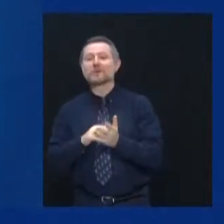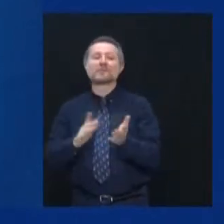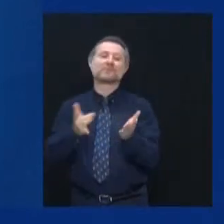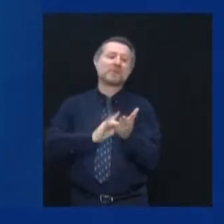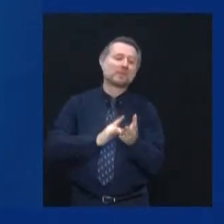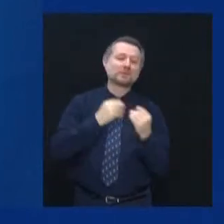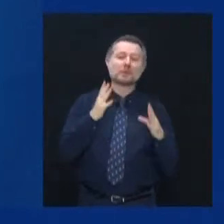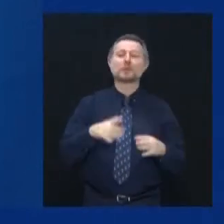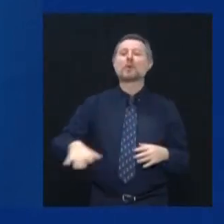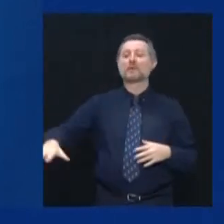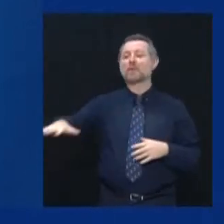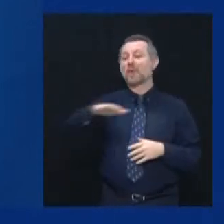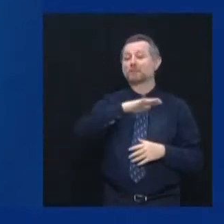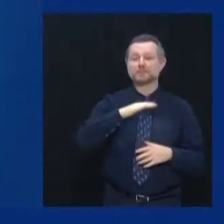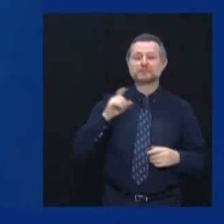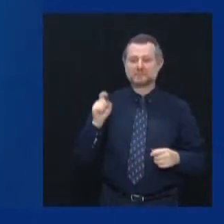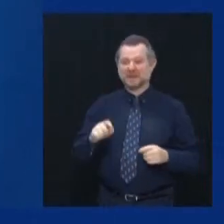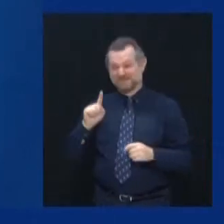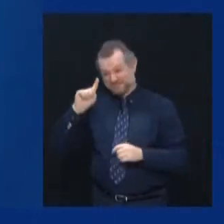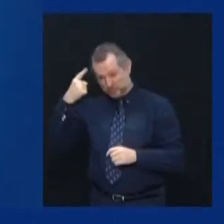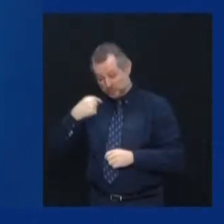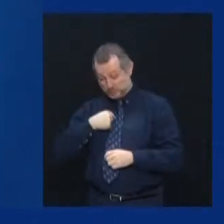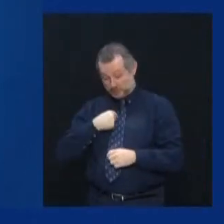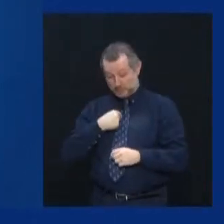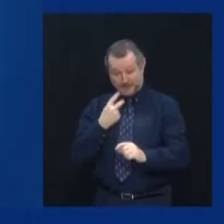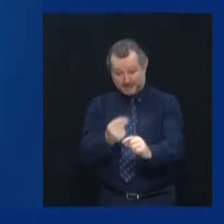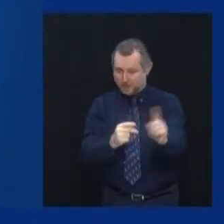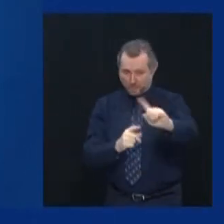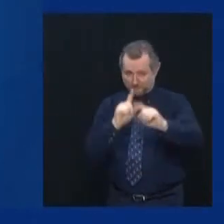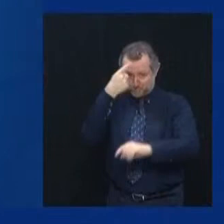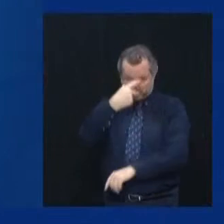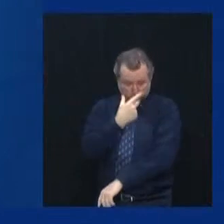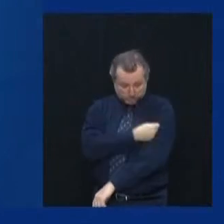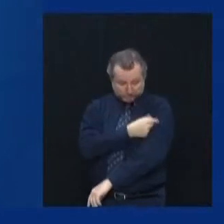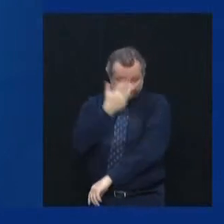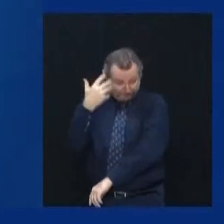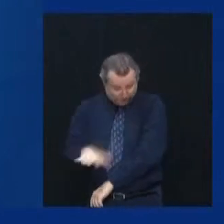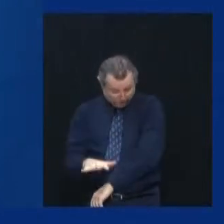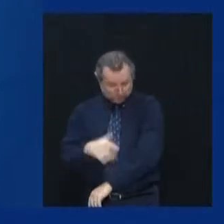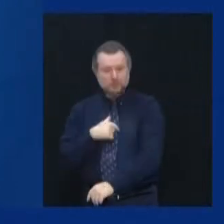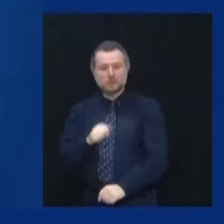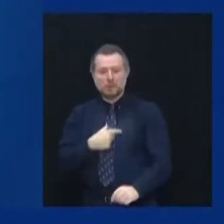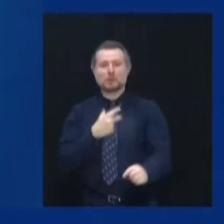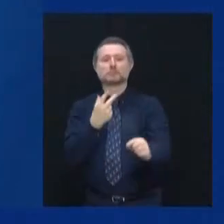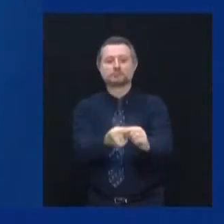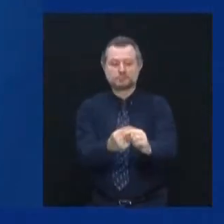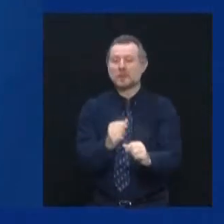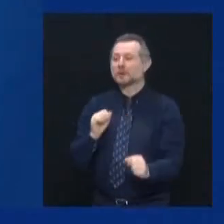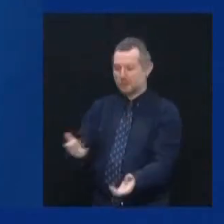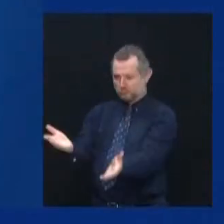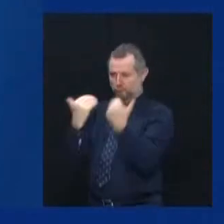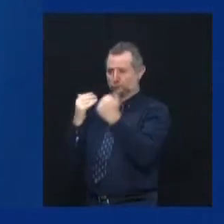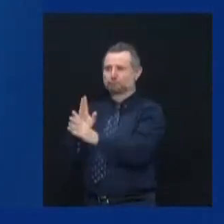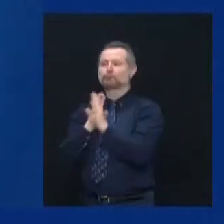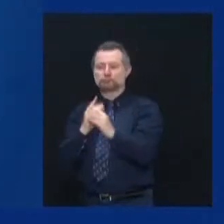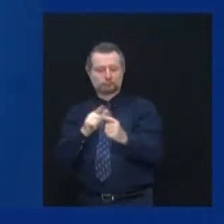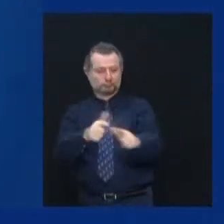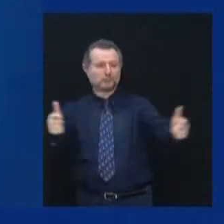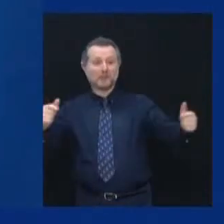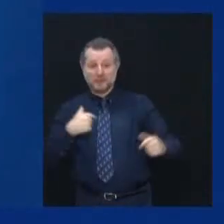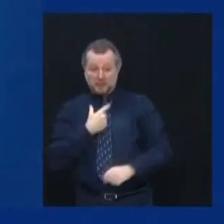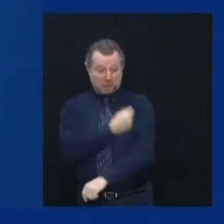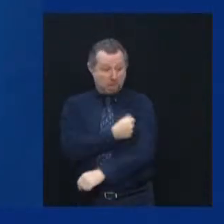et cetera, get your people vaccinated first.